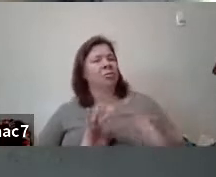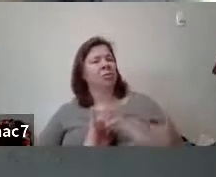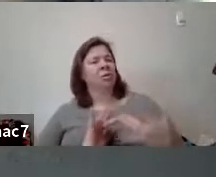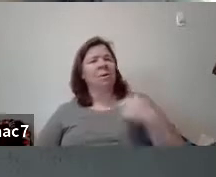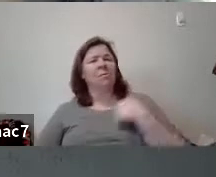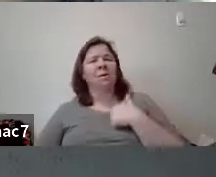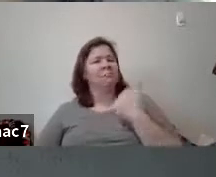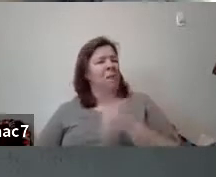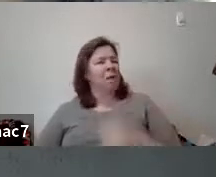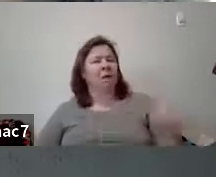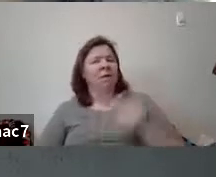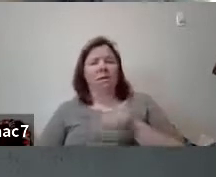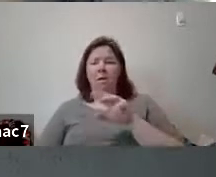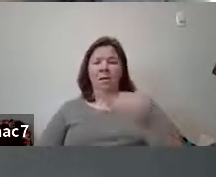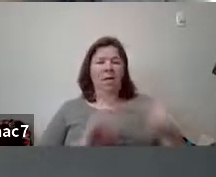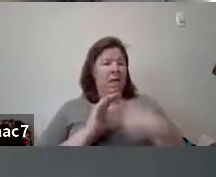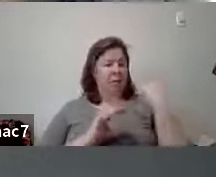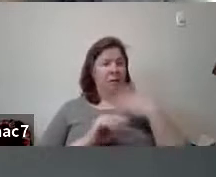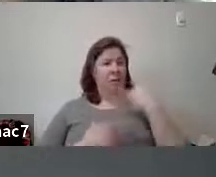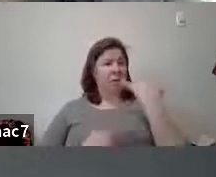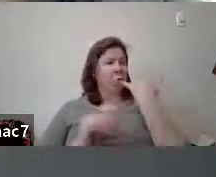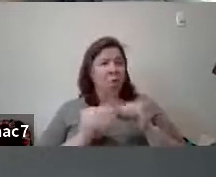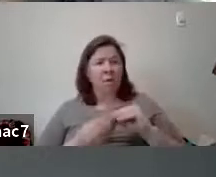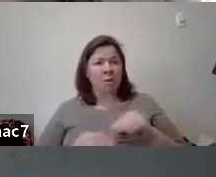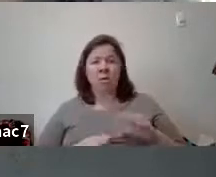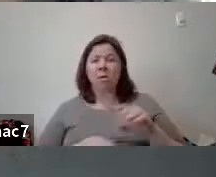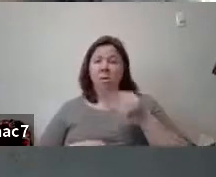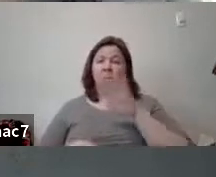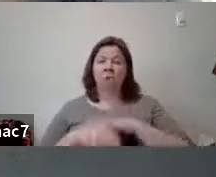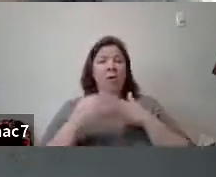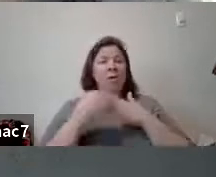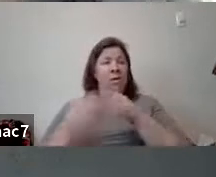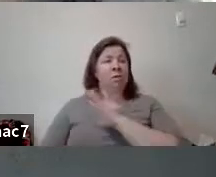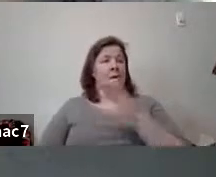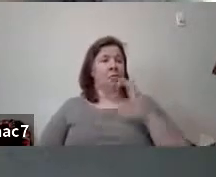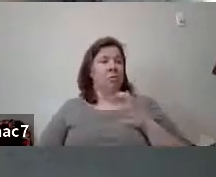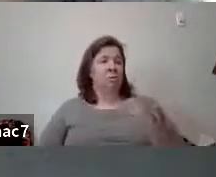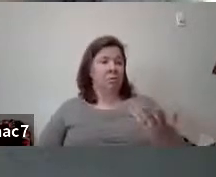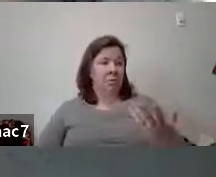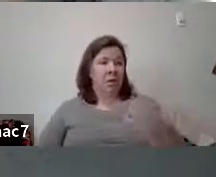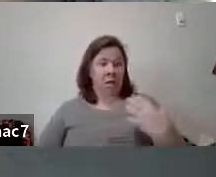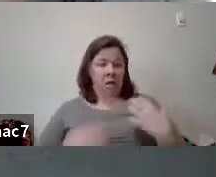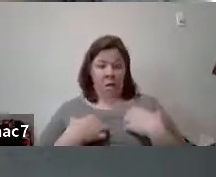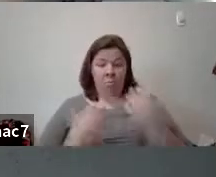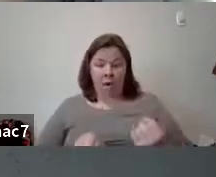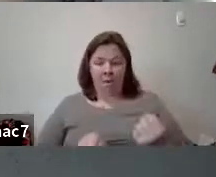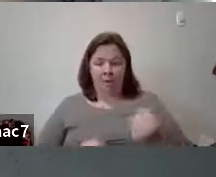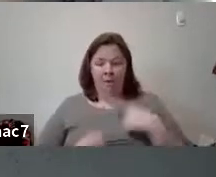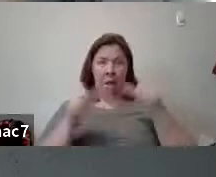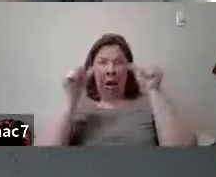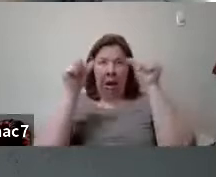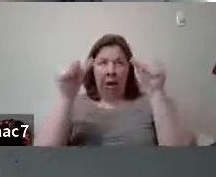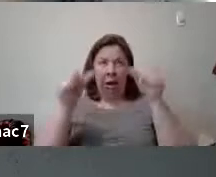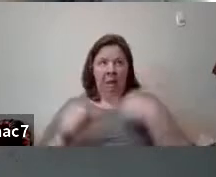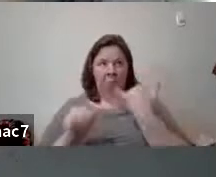a shout. My email address and my phone number is on the Leadership Council. I know that was very brave of me to put my